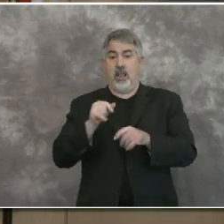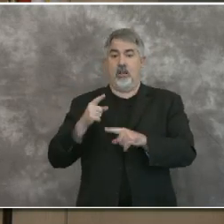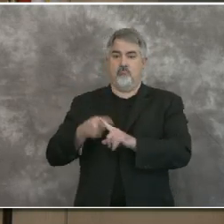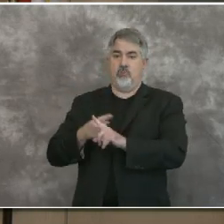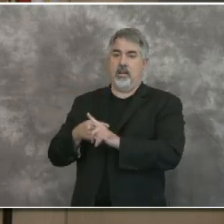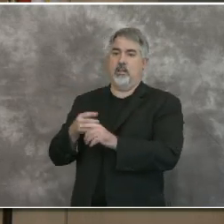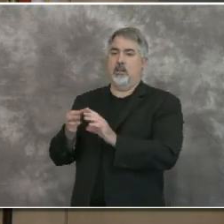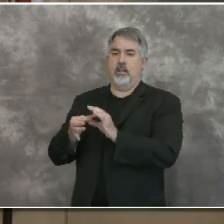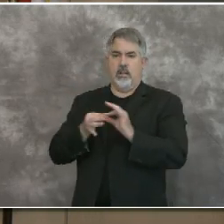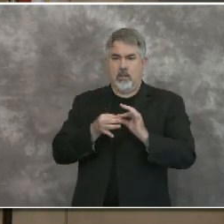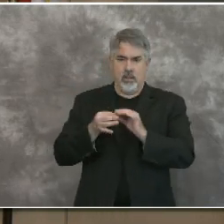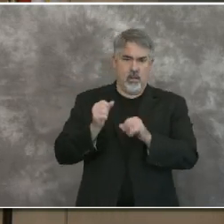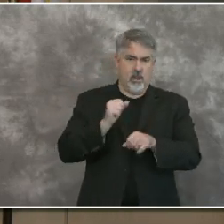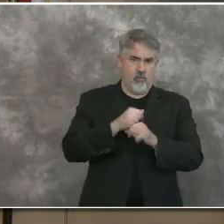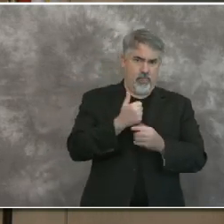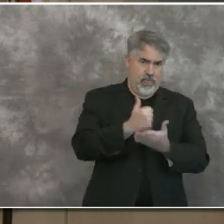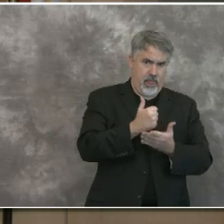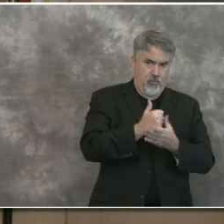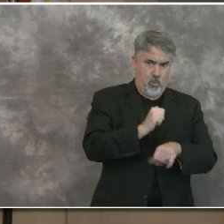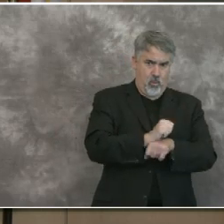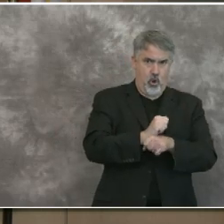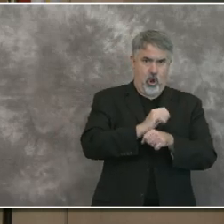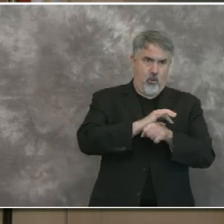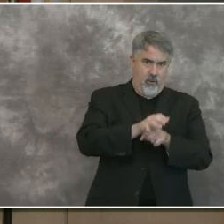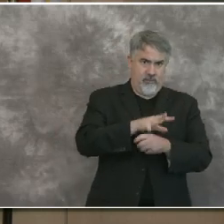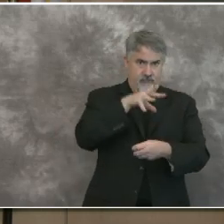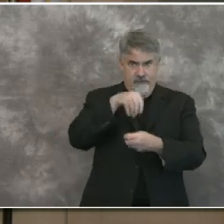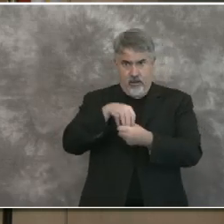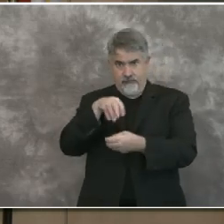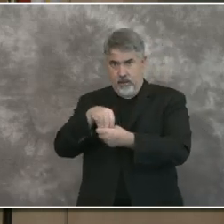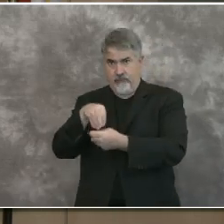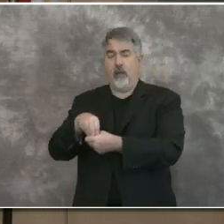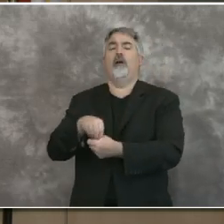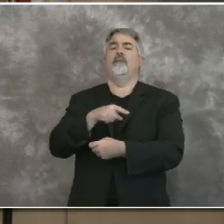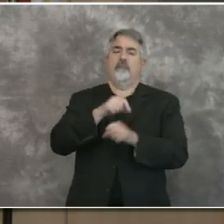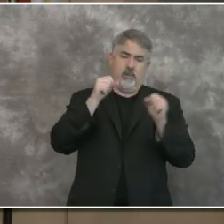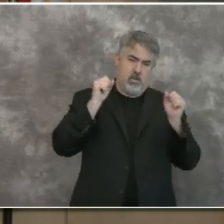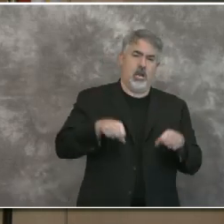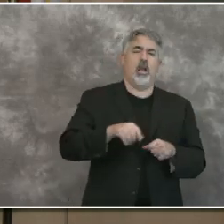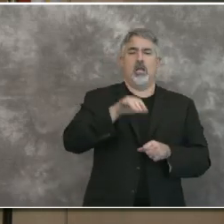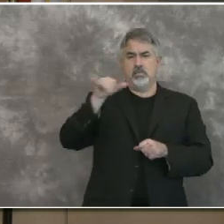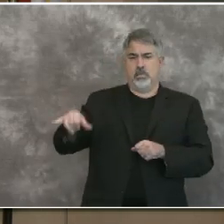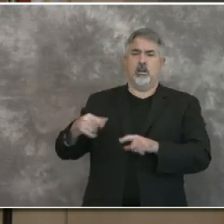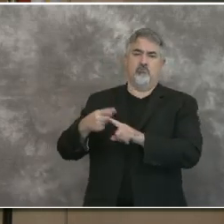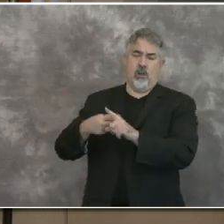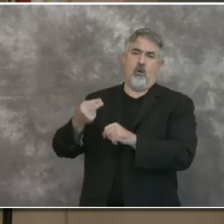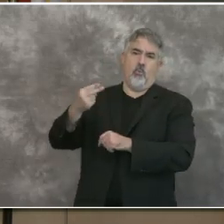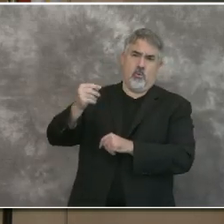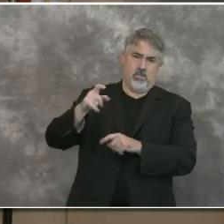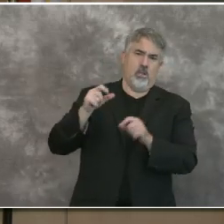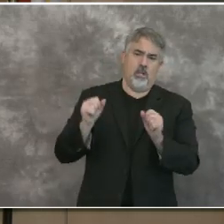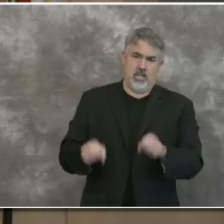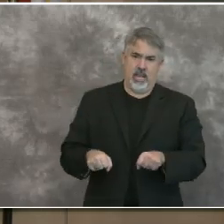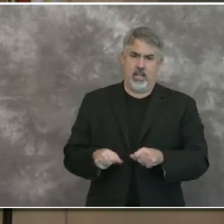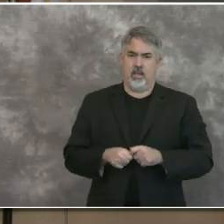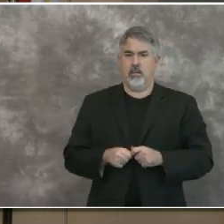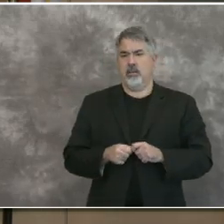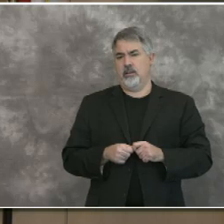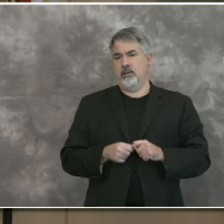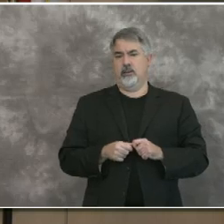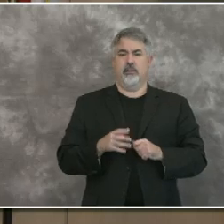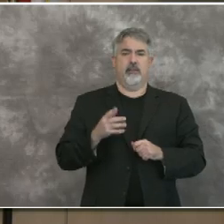tied towards aiding the COVID response and recovery, maybe efforts around We're putting homeless individuals or public